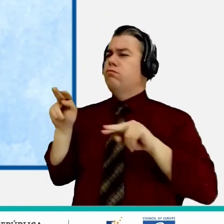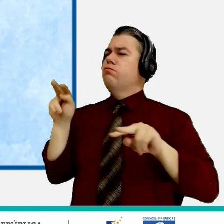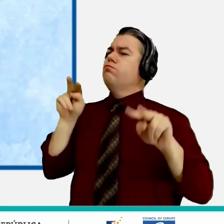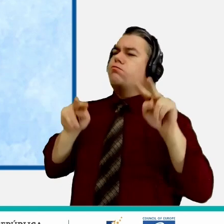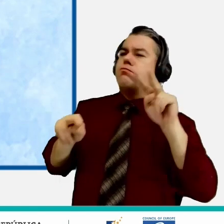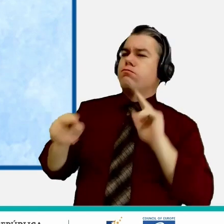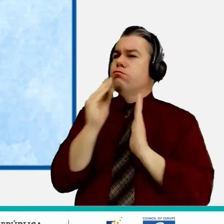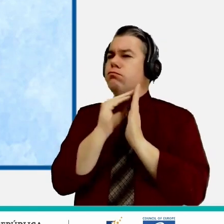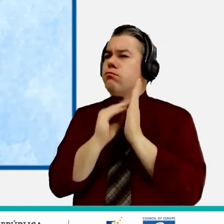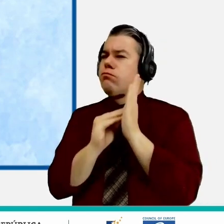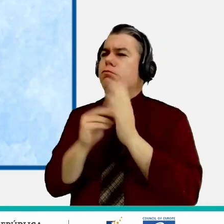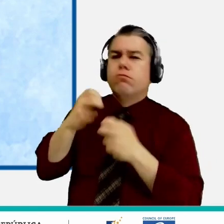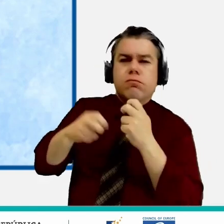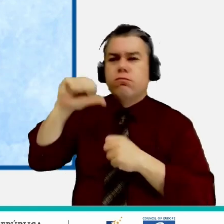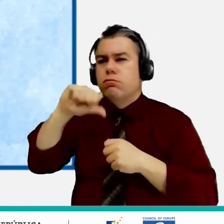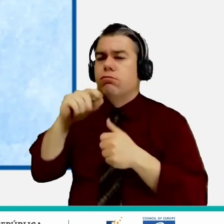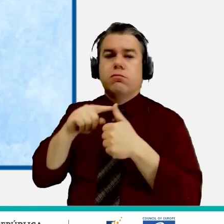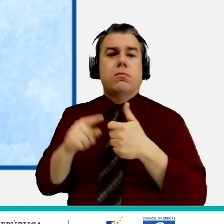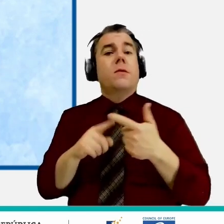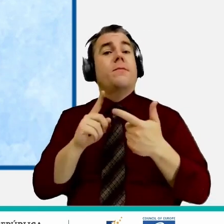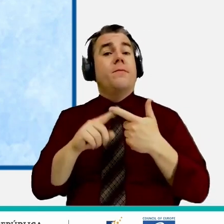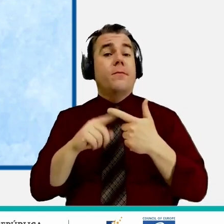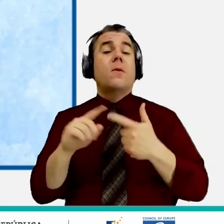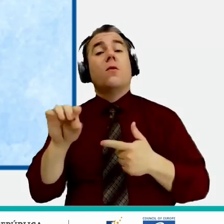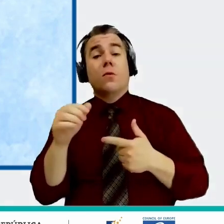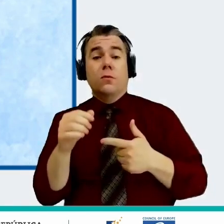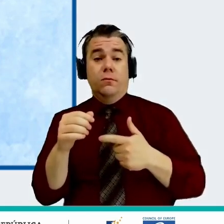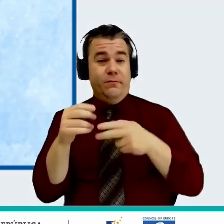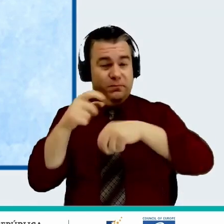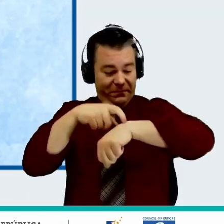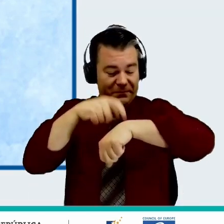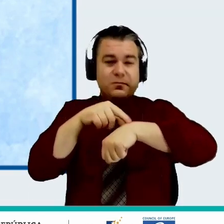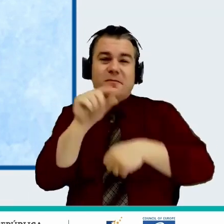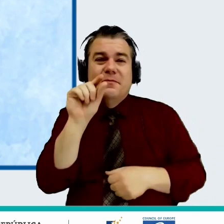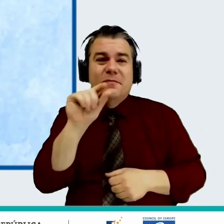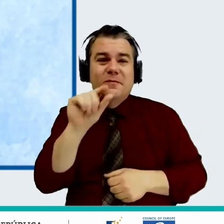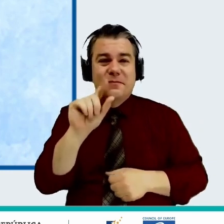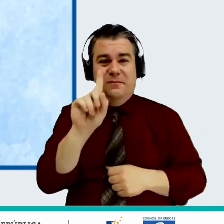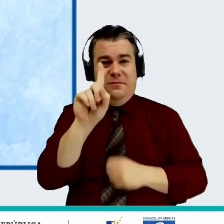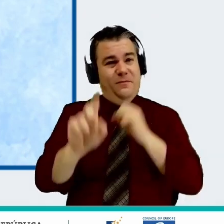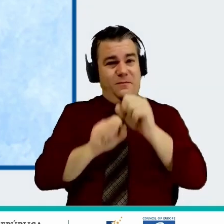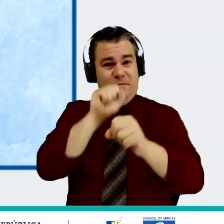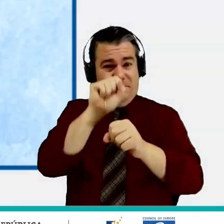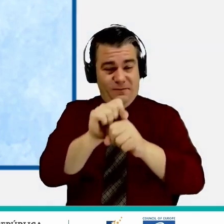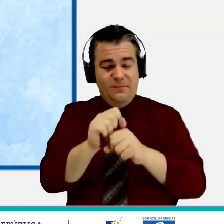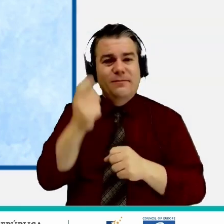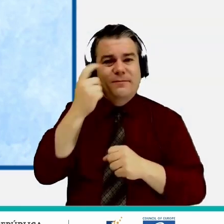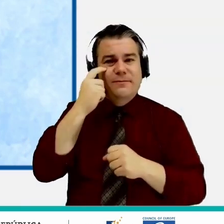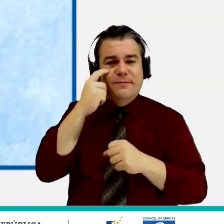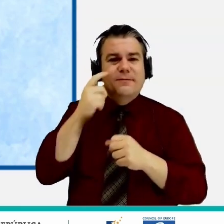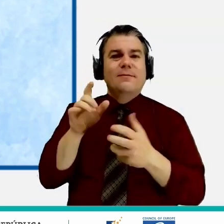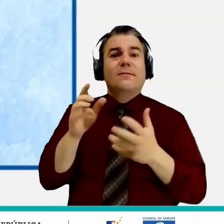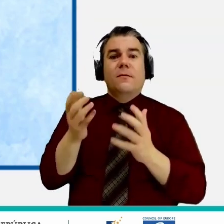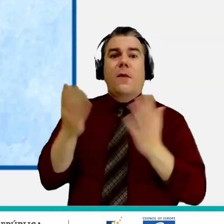EU climate risk assessment is going to come out in the next year. We're also working on scenarios.